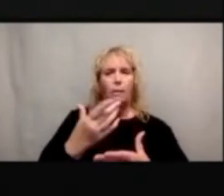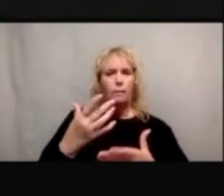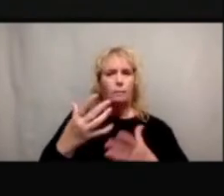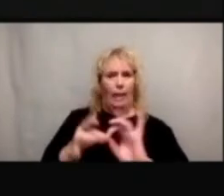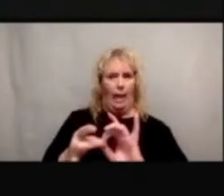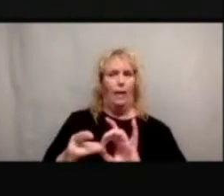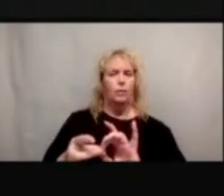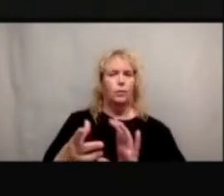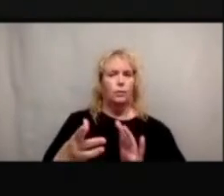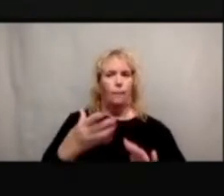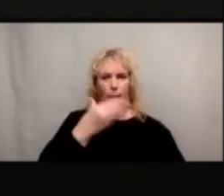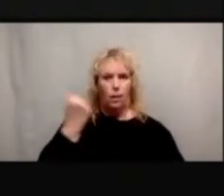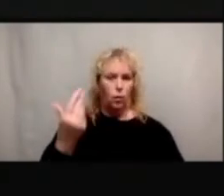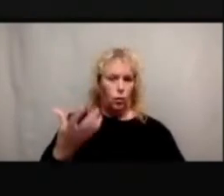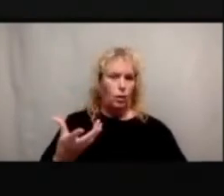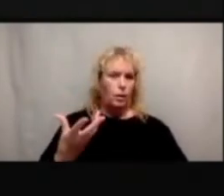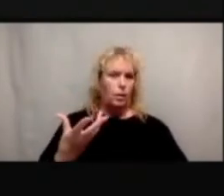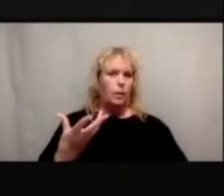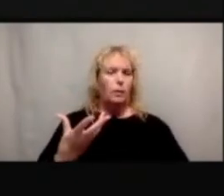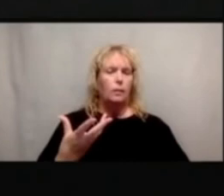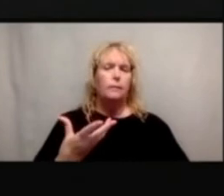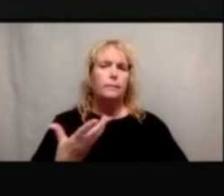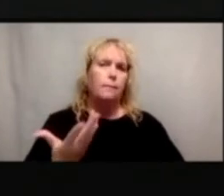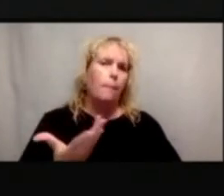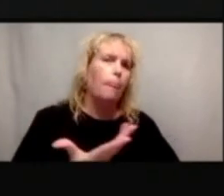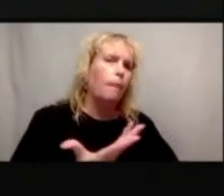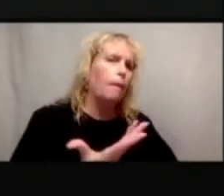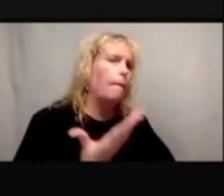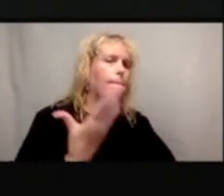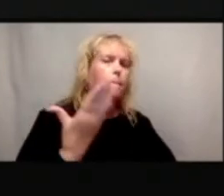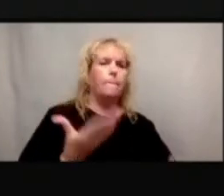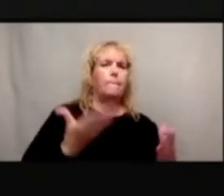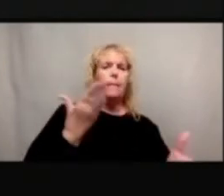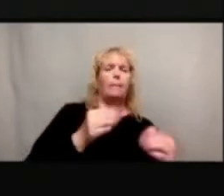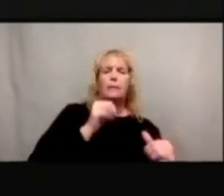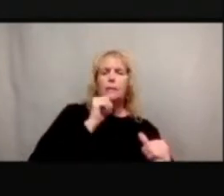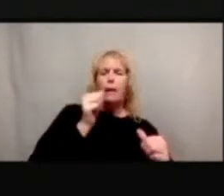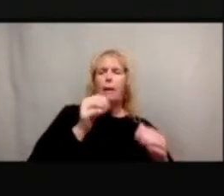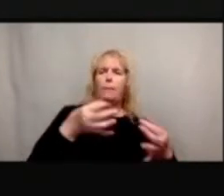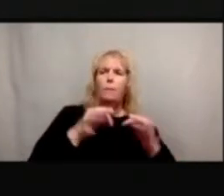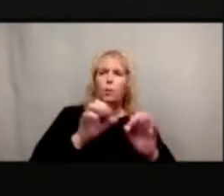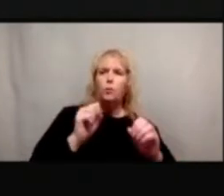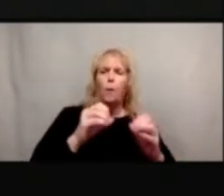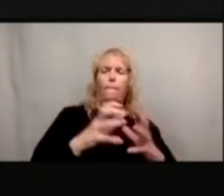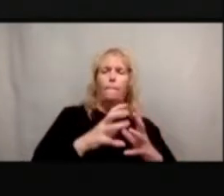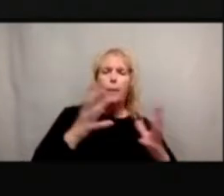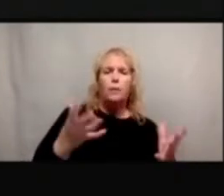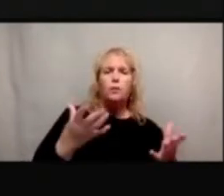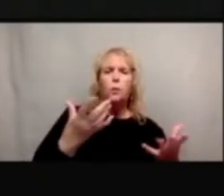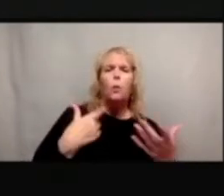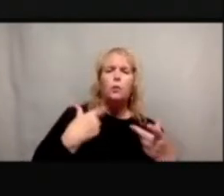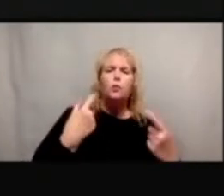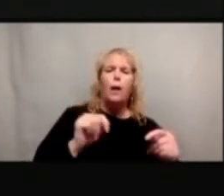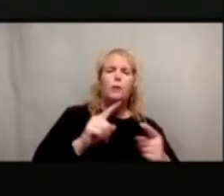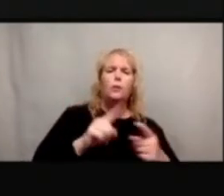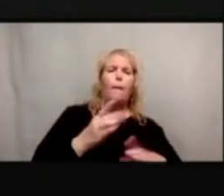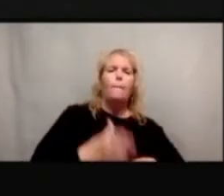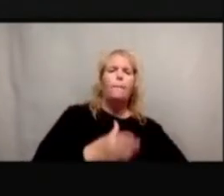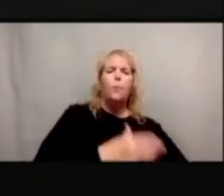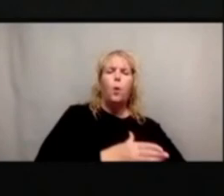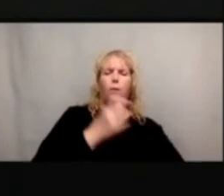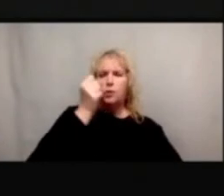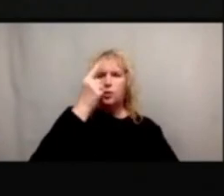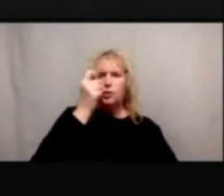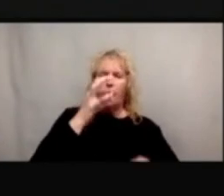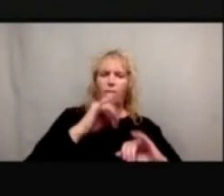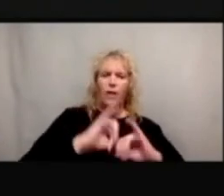that that it may not matter so much. I mean, we're really, as long as we can improve understanding of how technology can